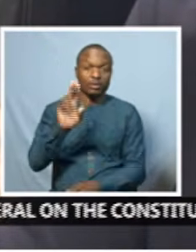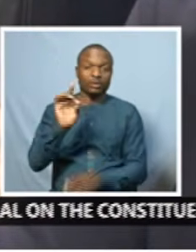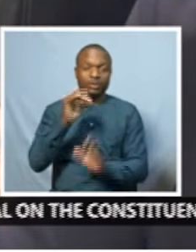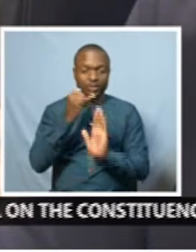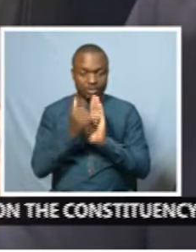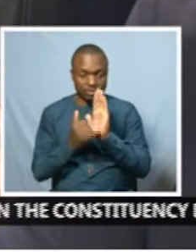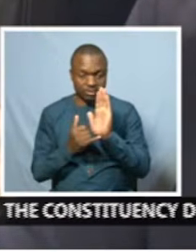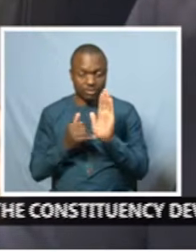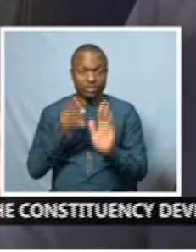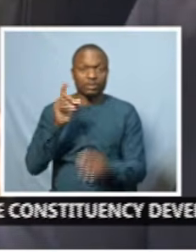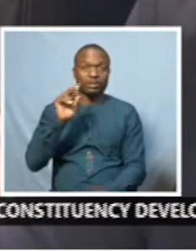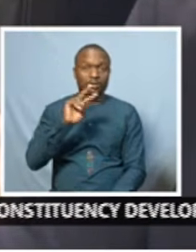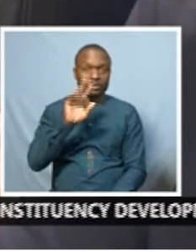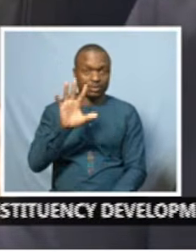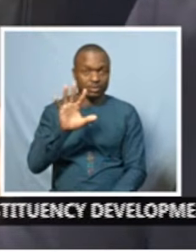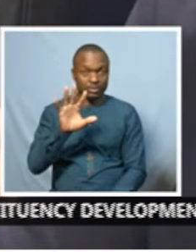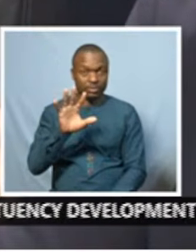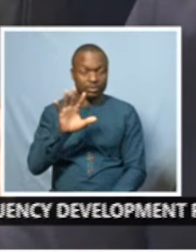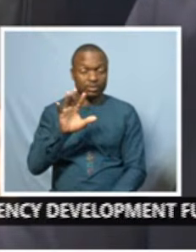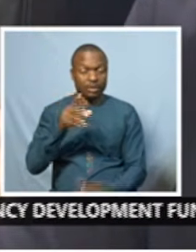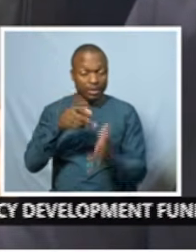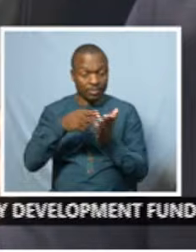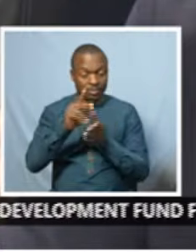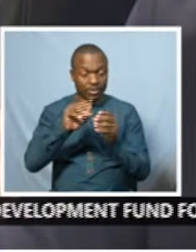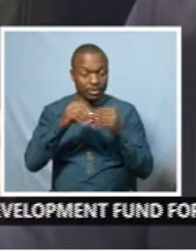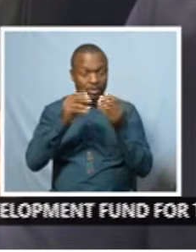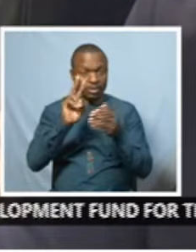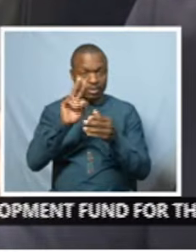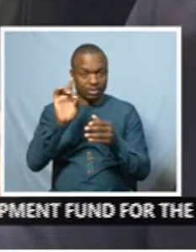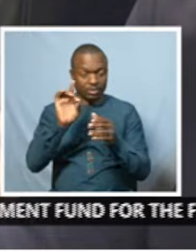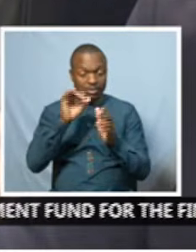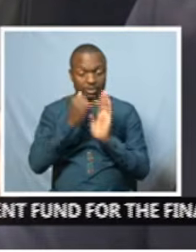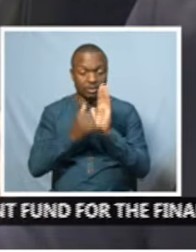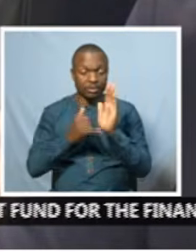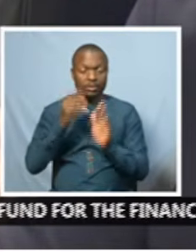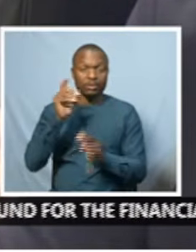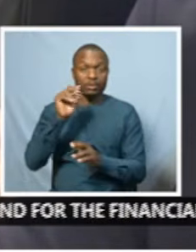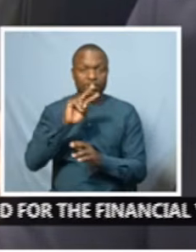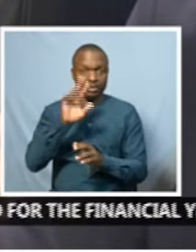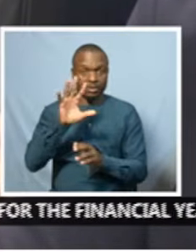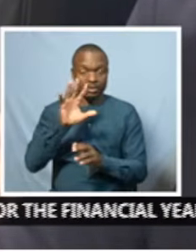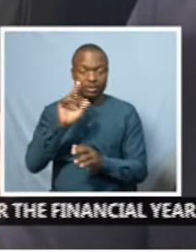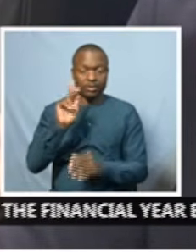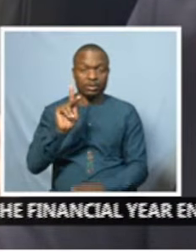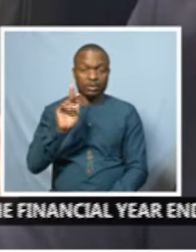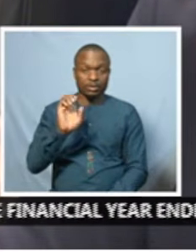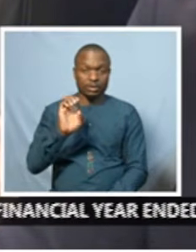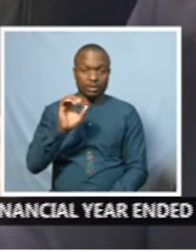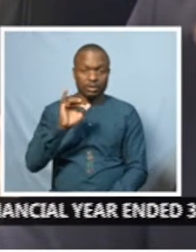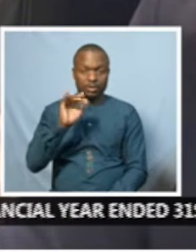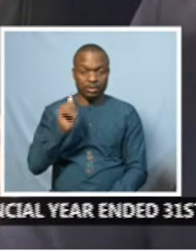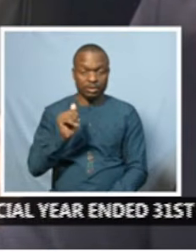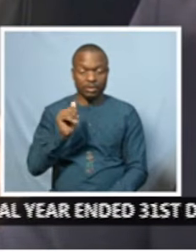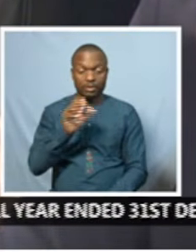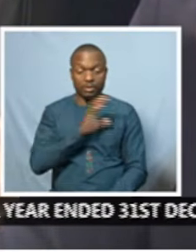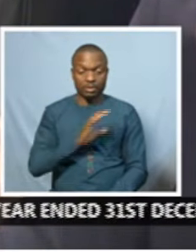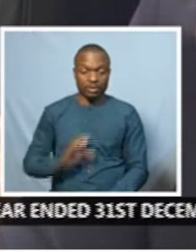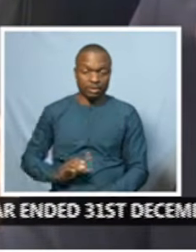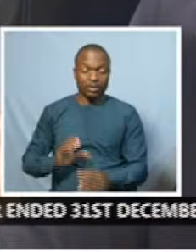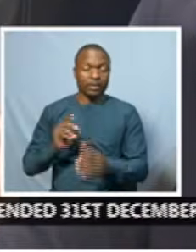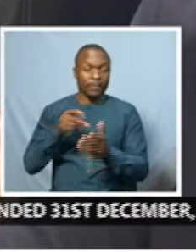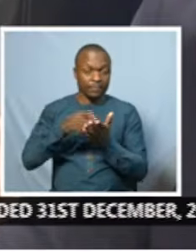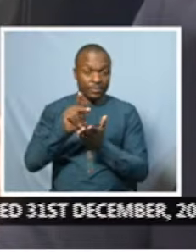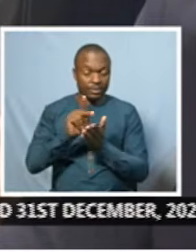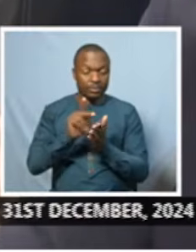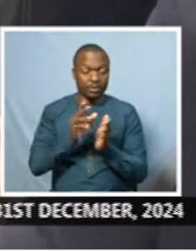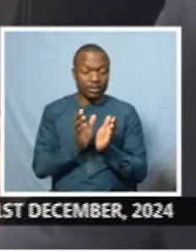January 2025. Payment made on 28 January 2025 to Kia Resources Limited. It was being payment for